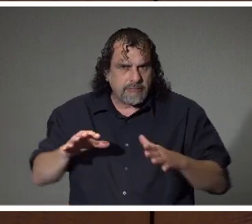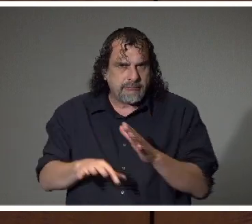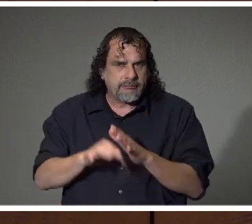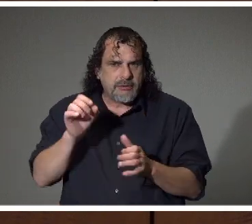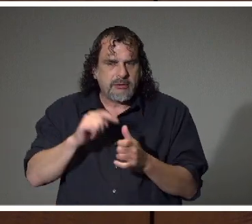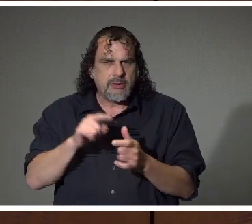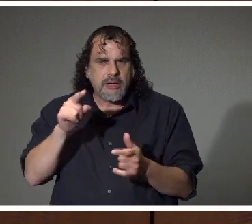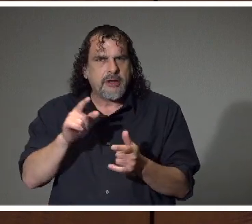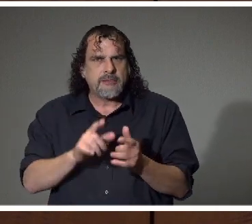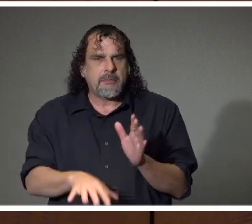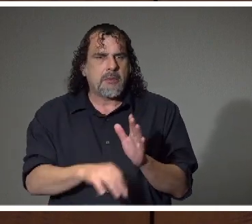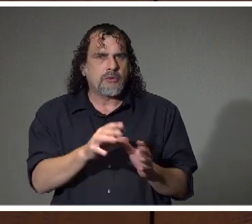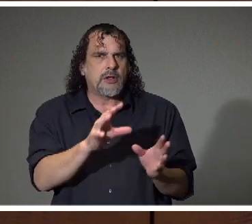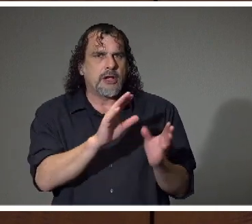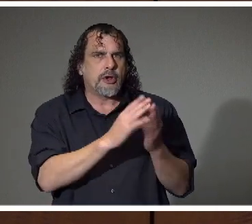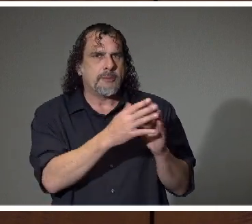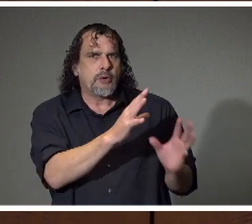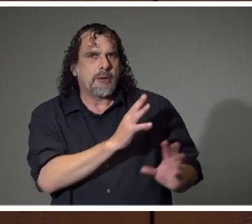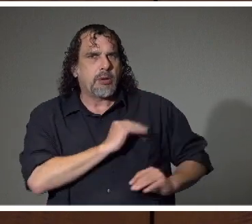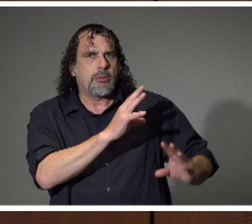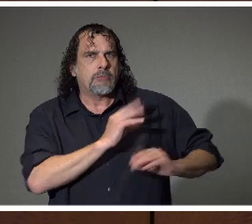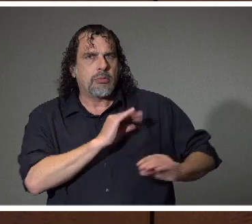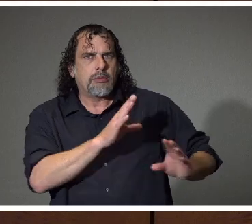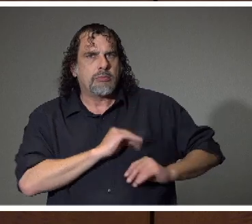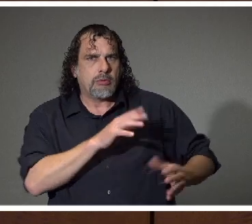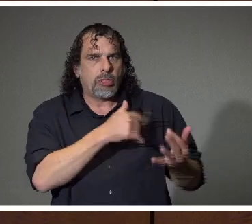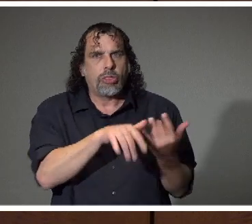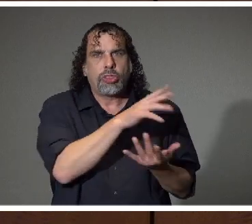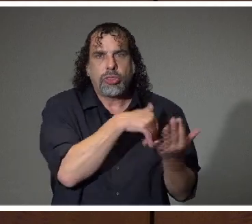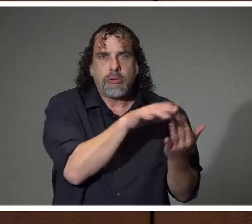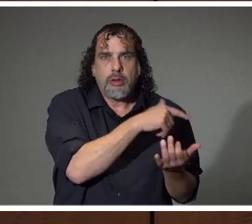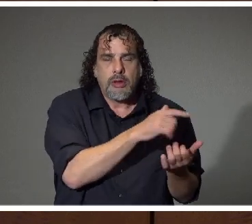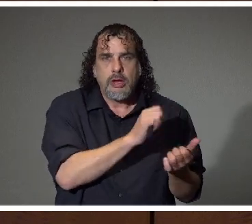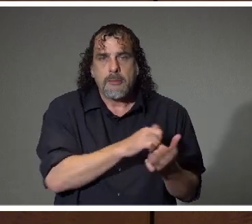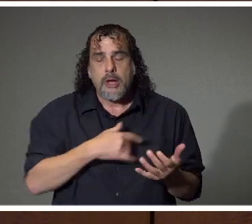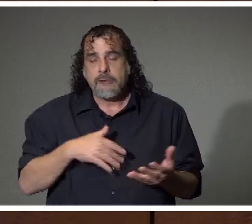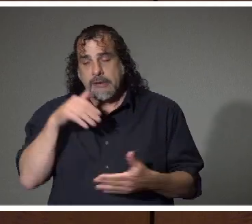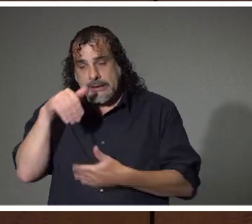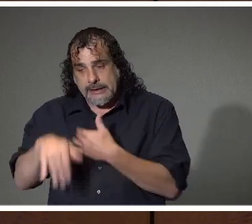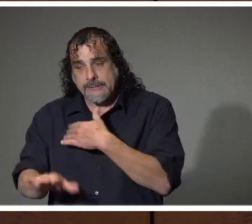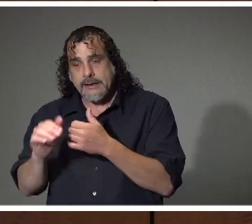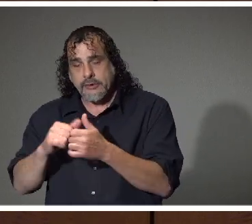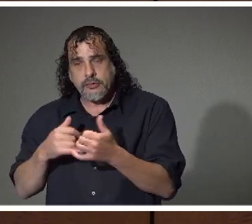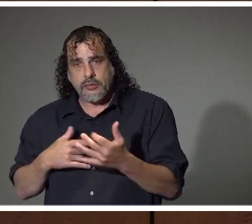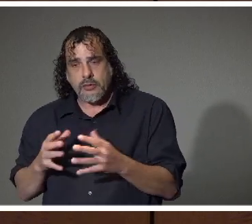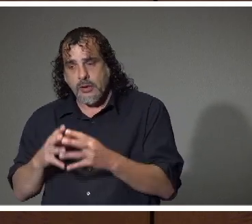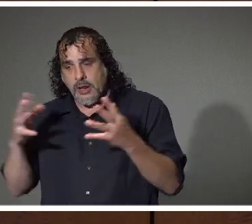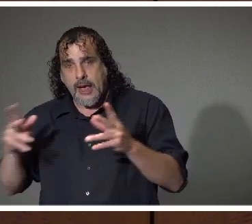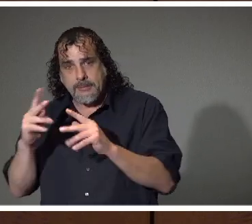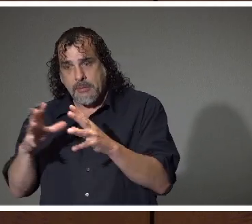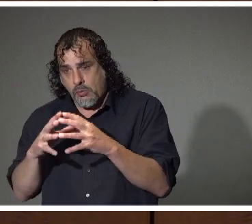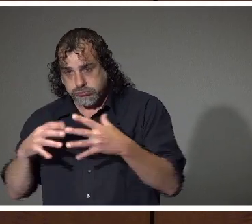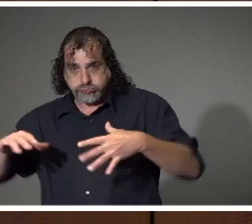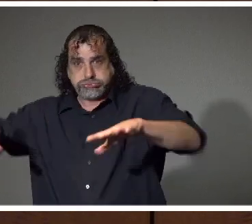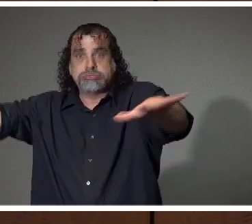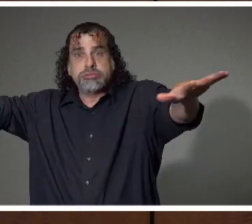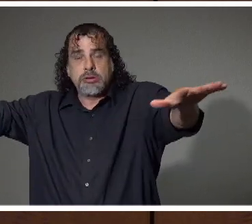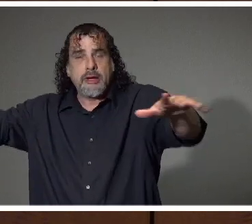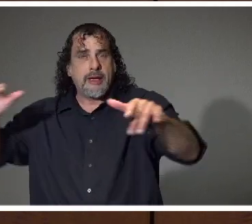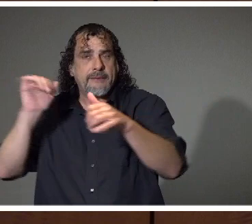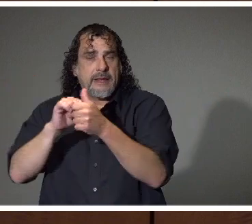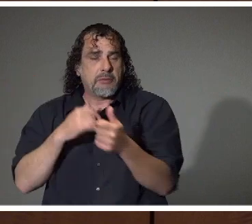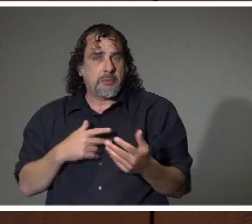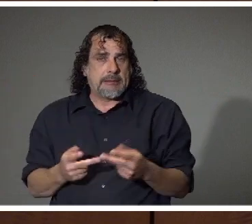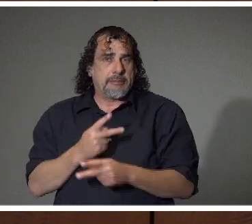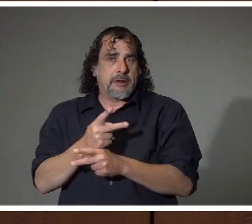like it's community-acquired cases. But then we have to be very vigilant once it does get into a place where there's a lot of folks. And that's why it's so important to be compliant